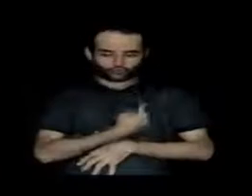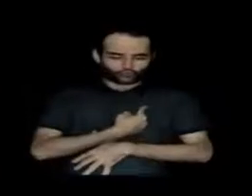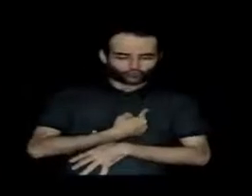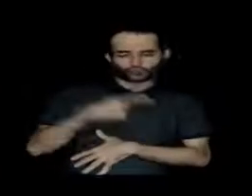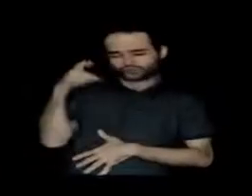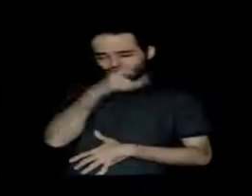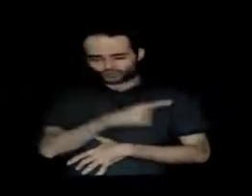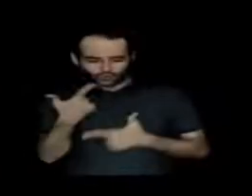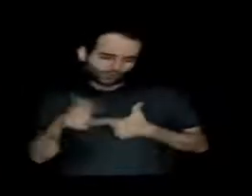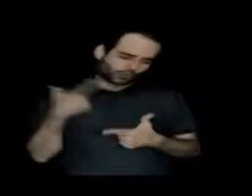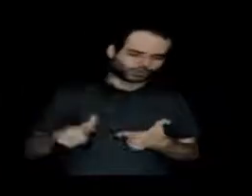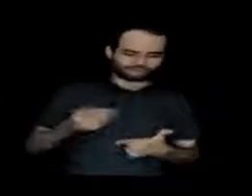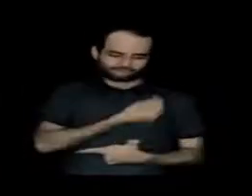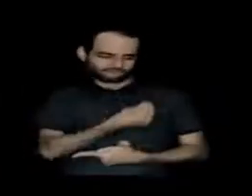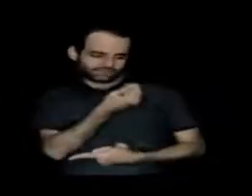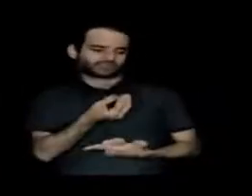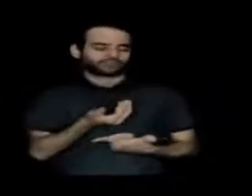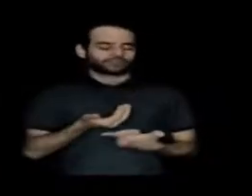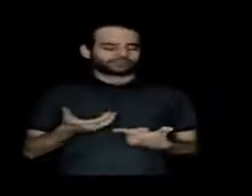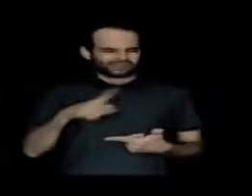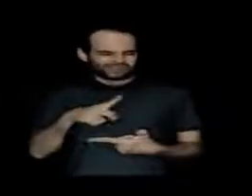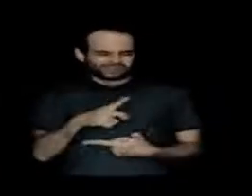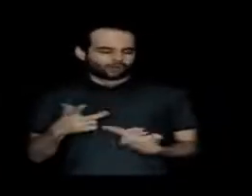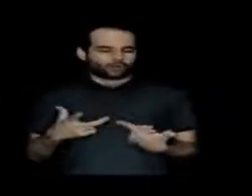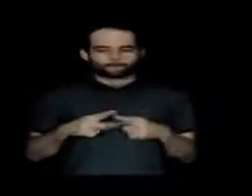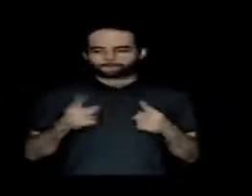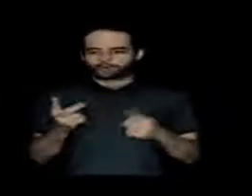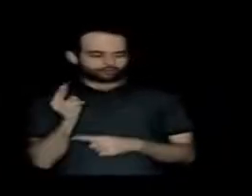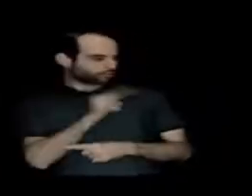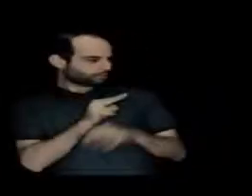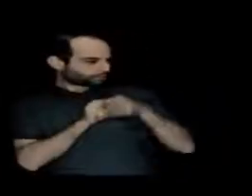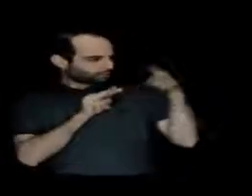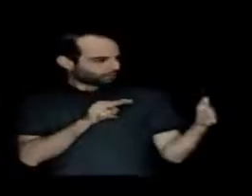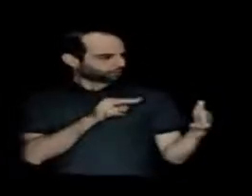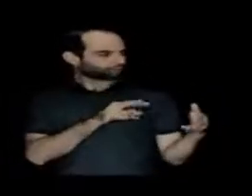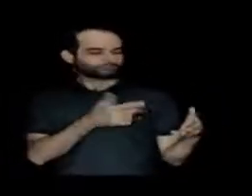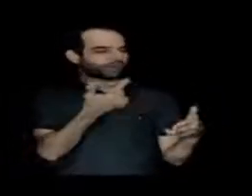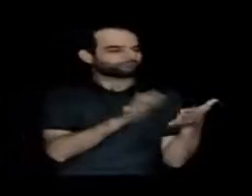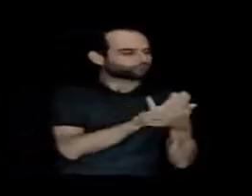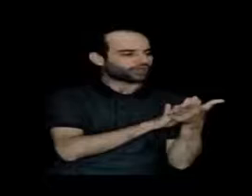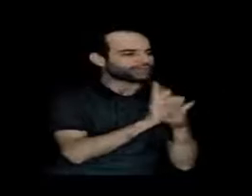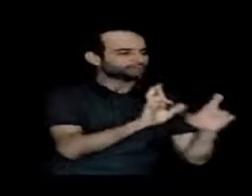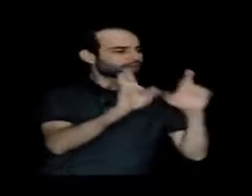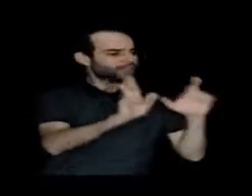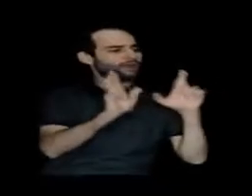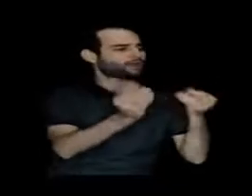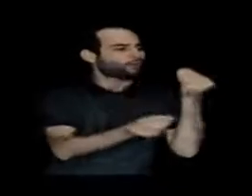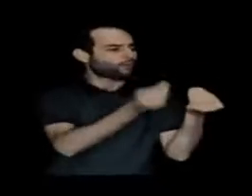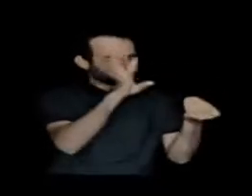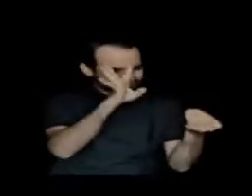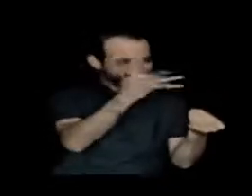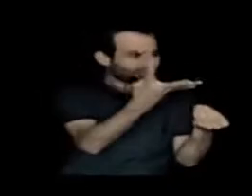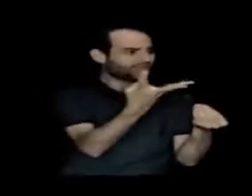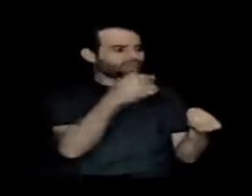Janinne is a determined girl, and sometimes we look from a distance and we say, poor girl, she is not seeing anything, she is